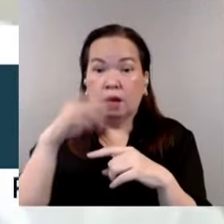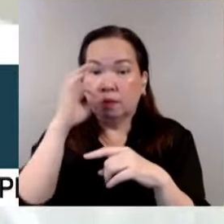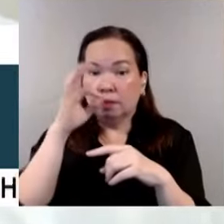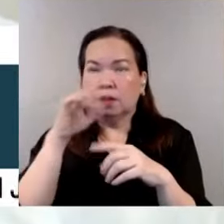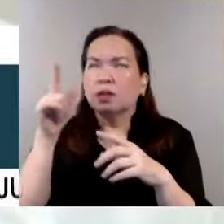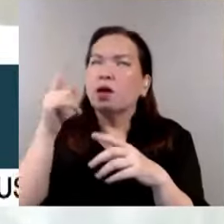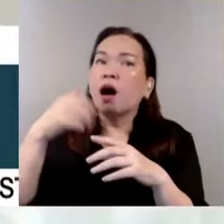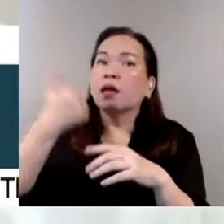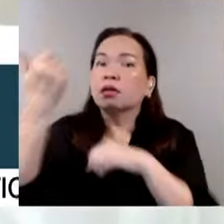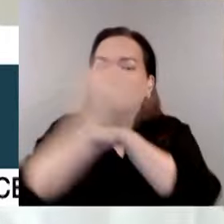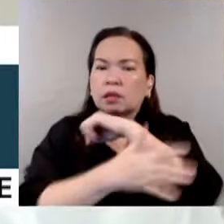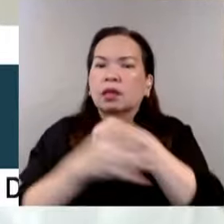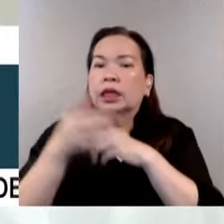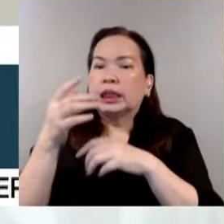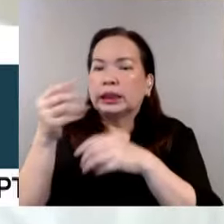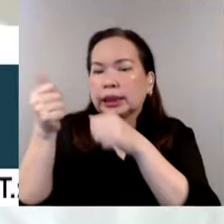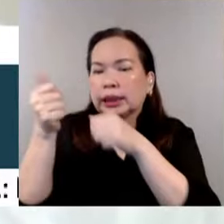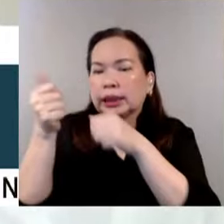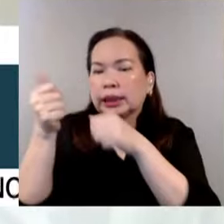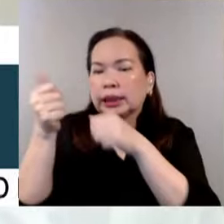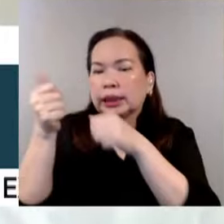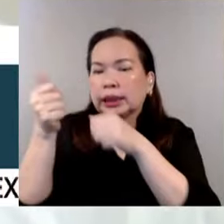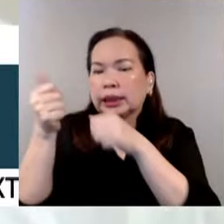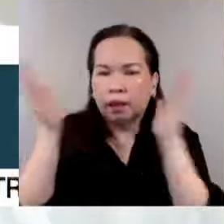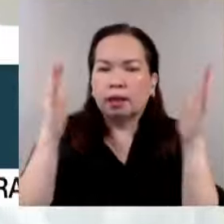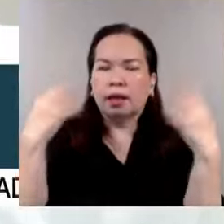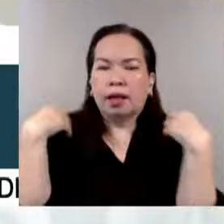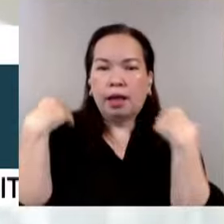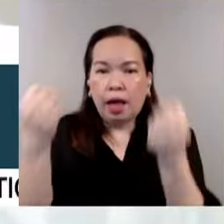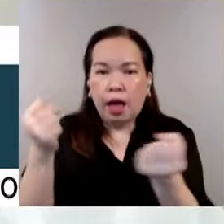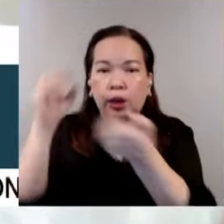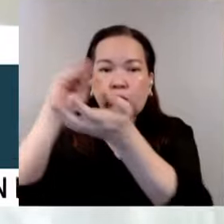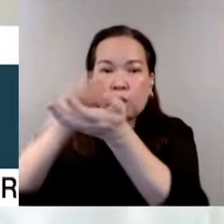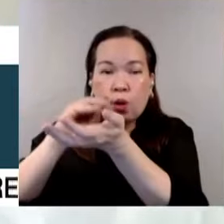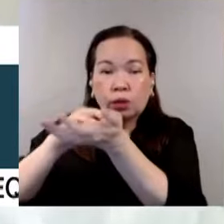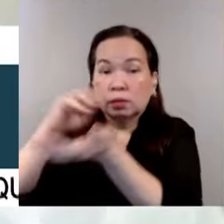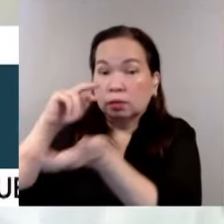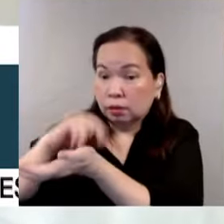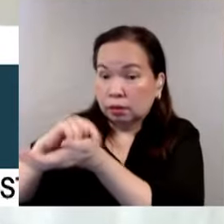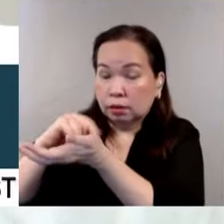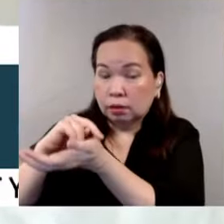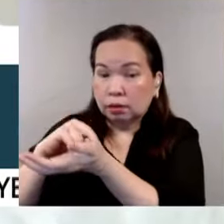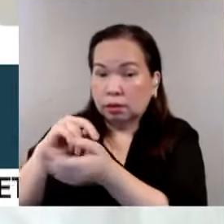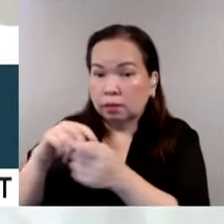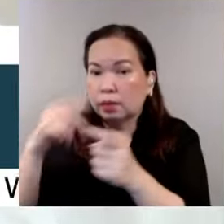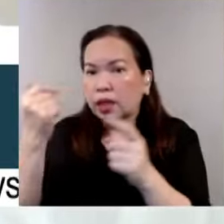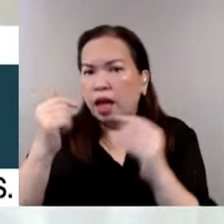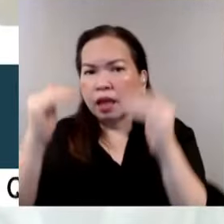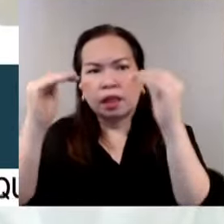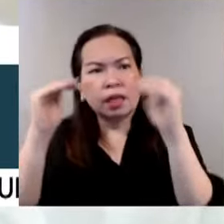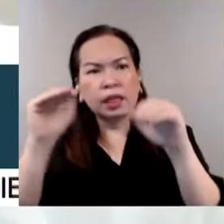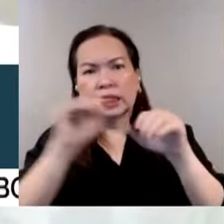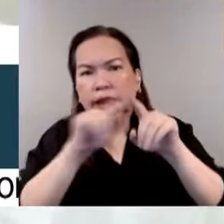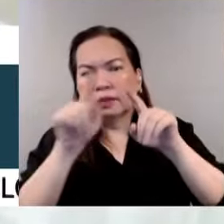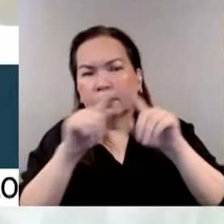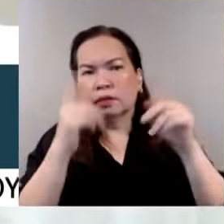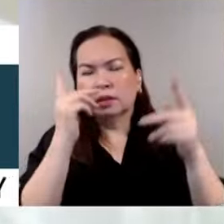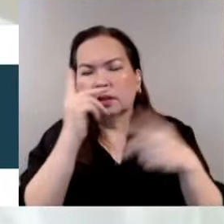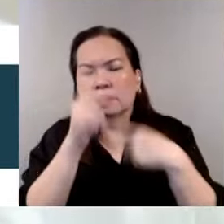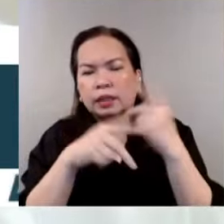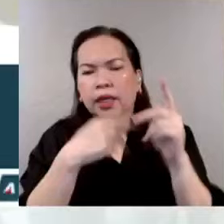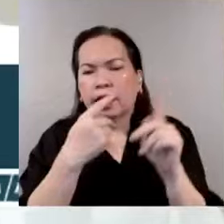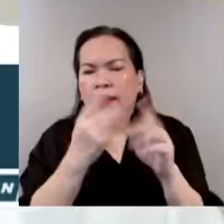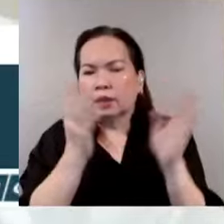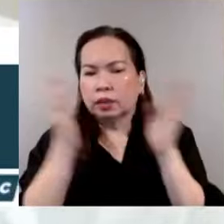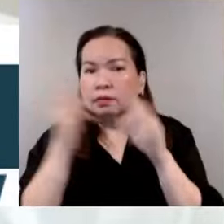abroad, particularly in healthcare, our doctors, our nurses, but a lot are also working in low-level services. And if you look at products made in the Philippines, a